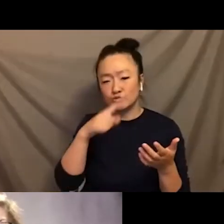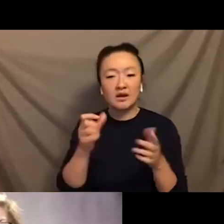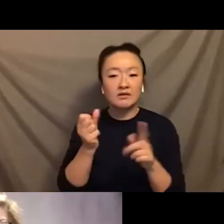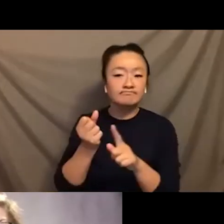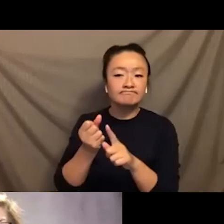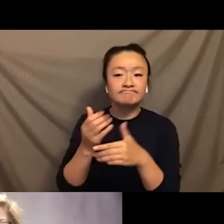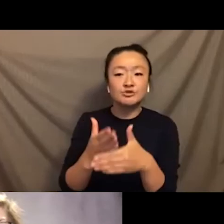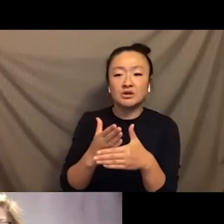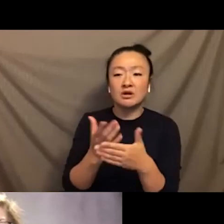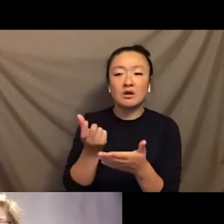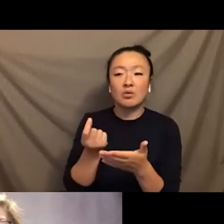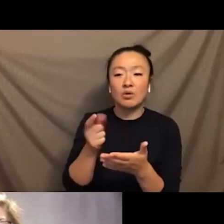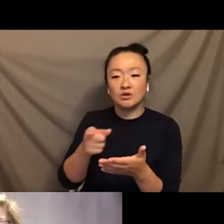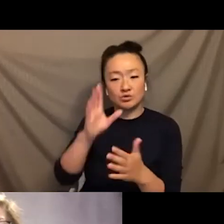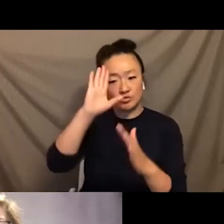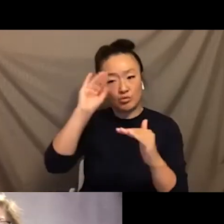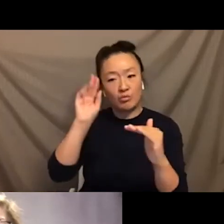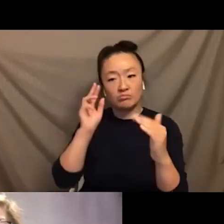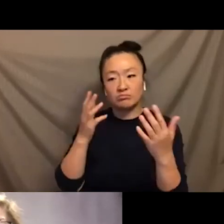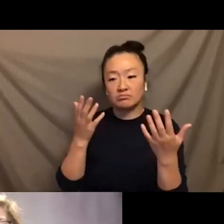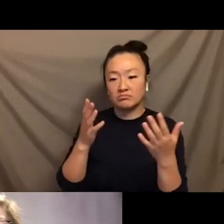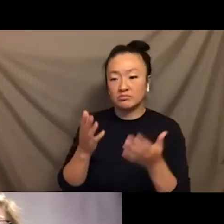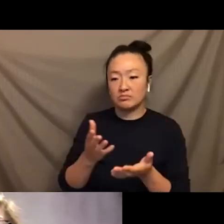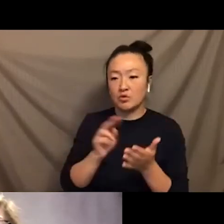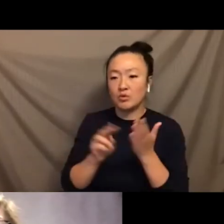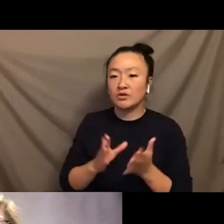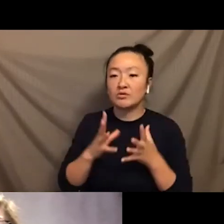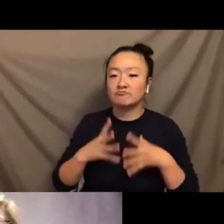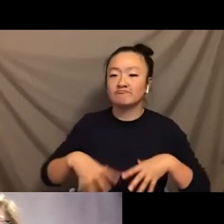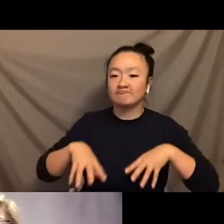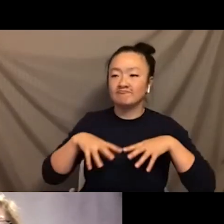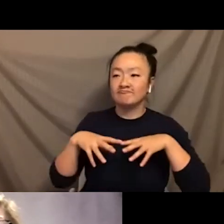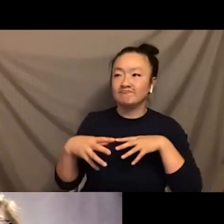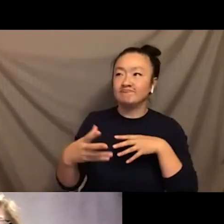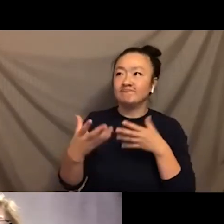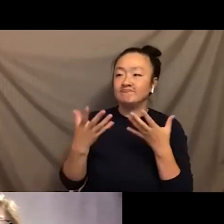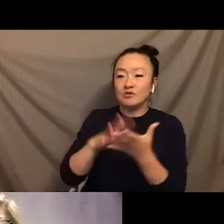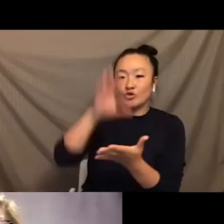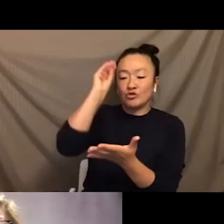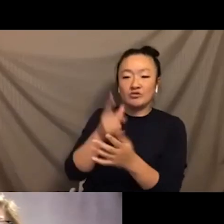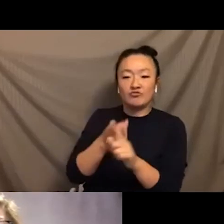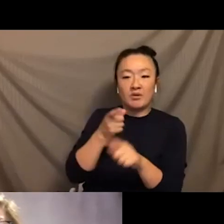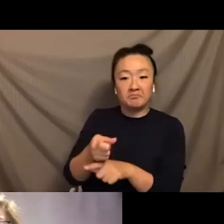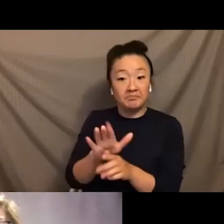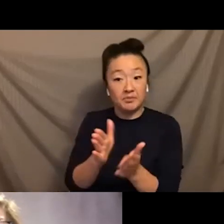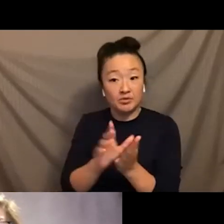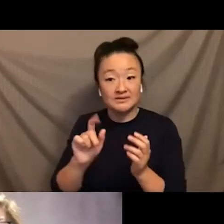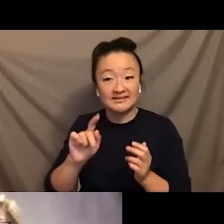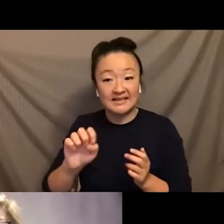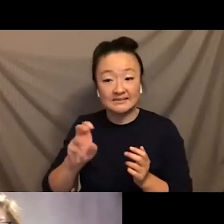your readers will take from Tastemaker. Absolutely. I would say